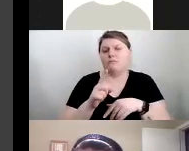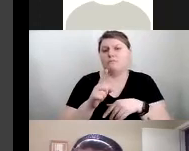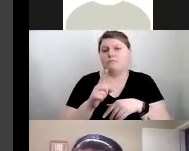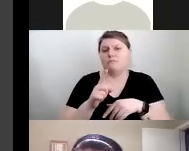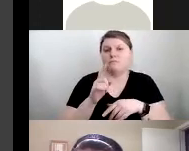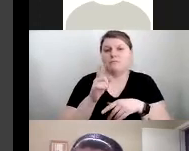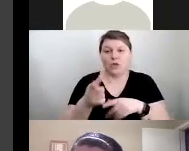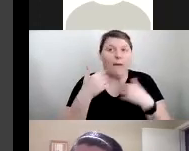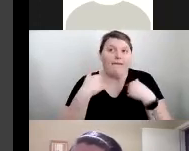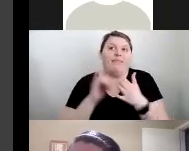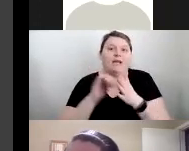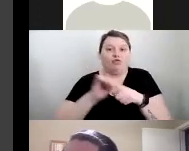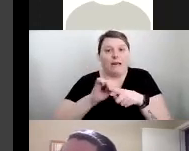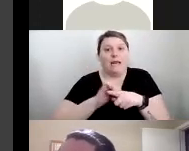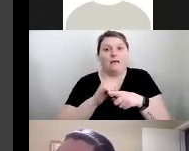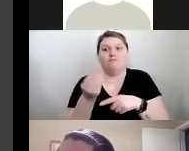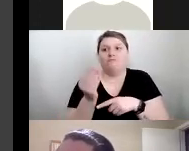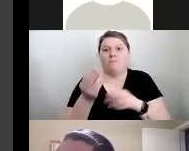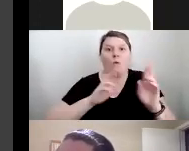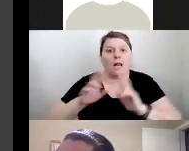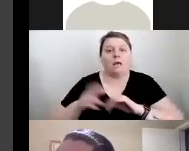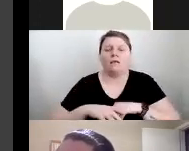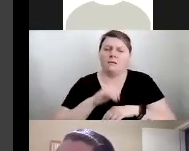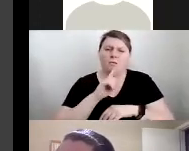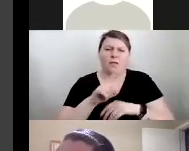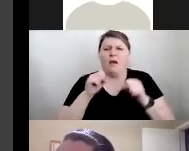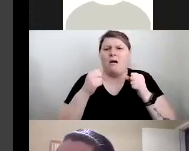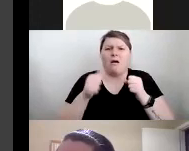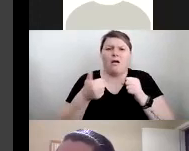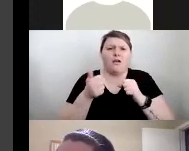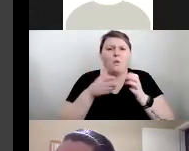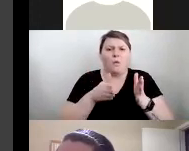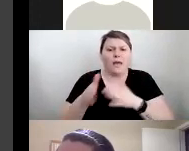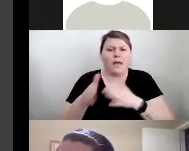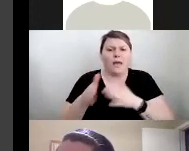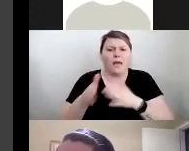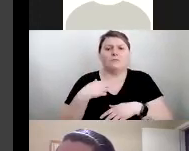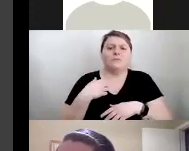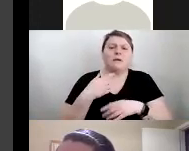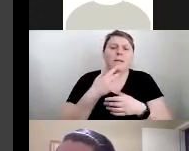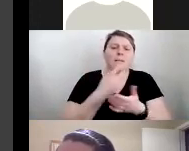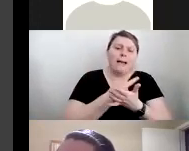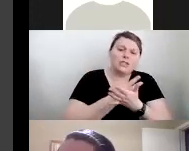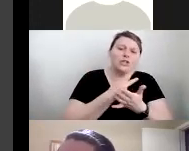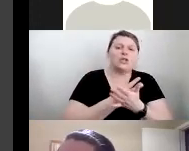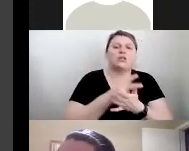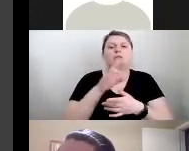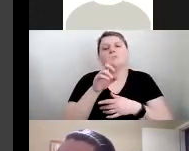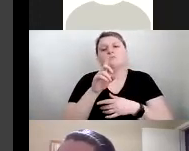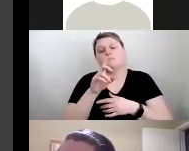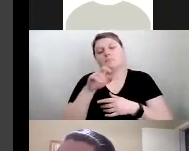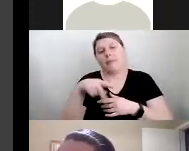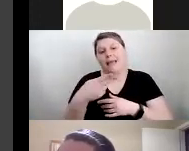pocket, essentially. But short of that, there are many other ways to do it, including master's and doctoral programs in public health and global